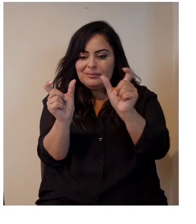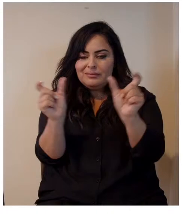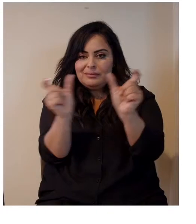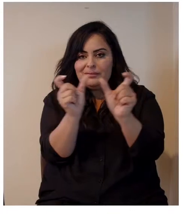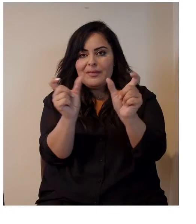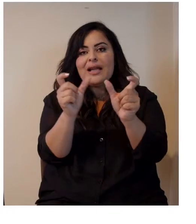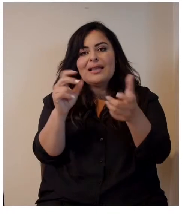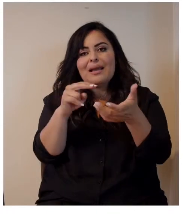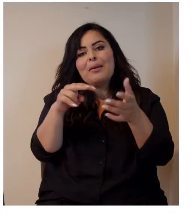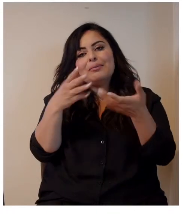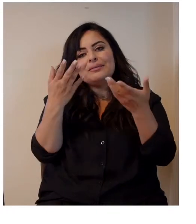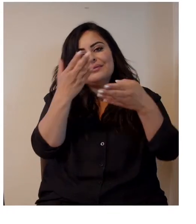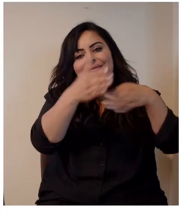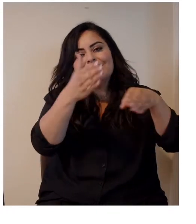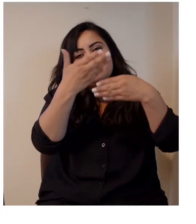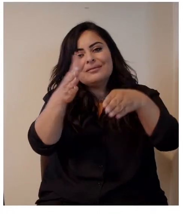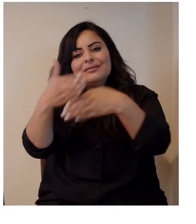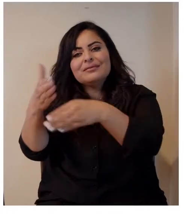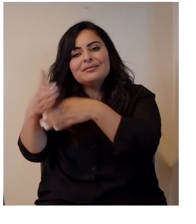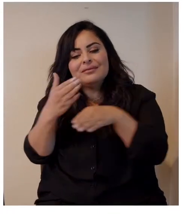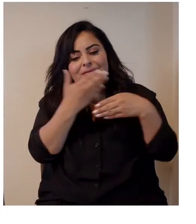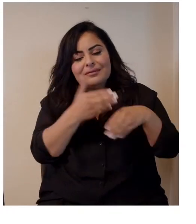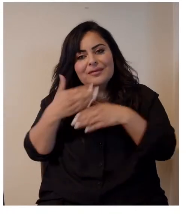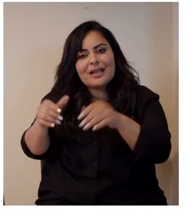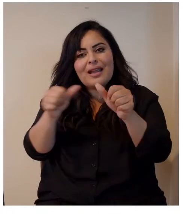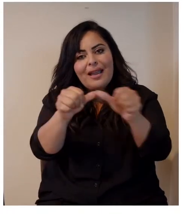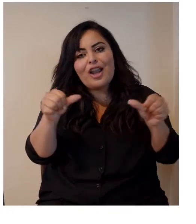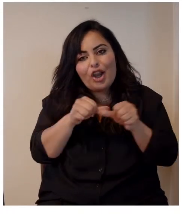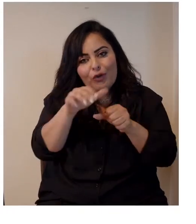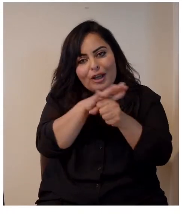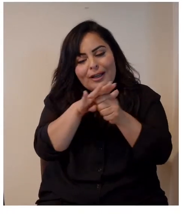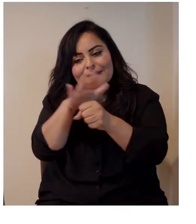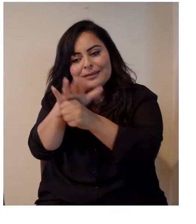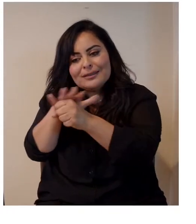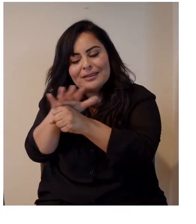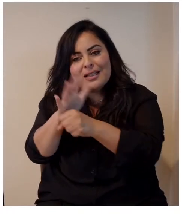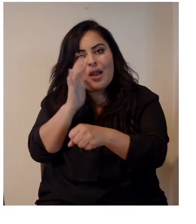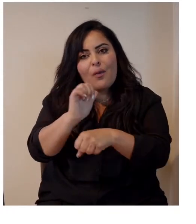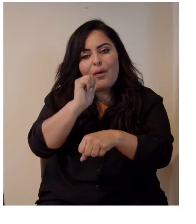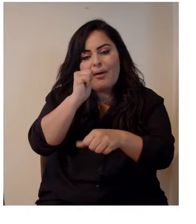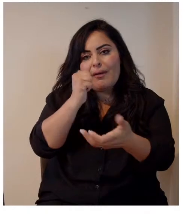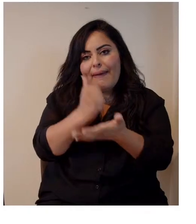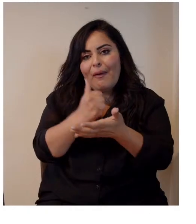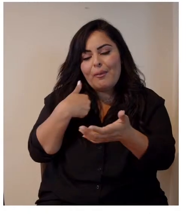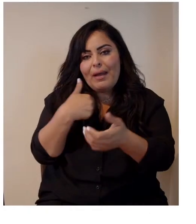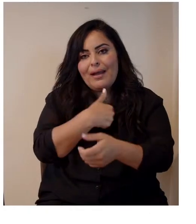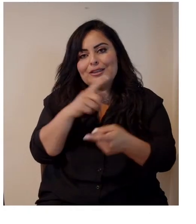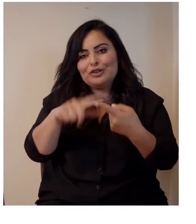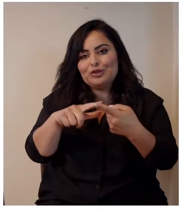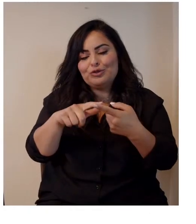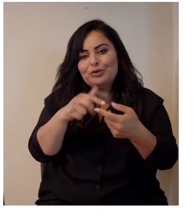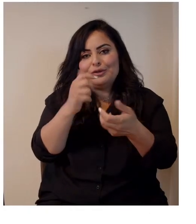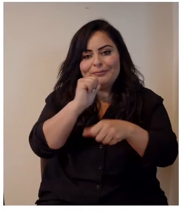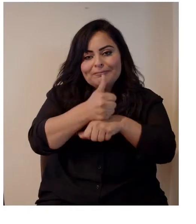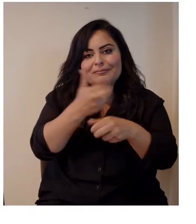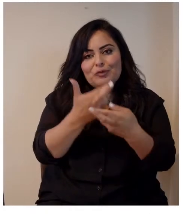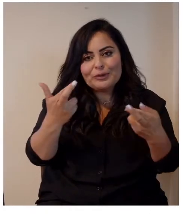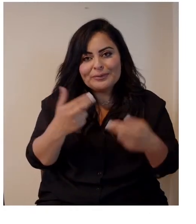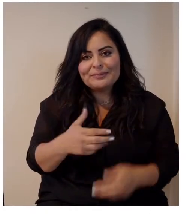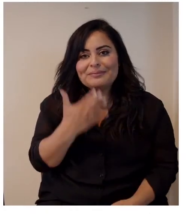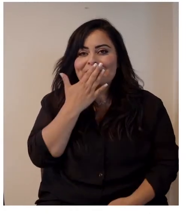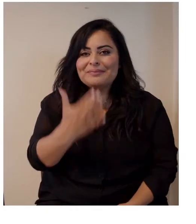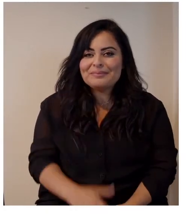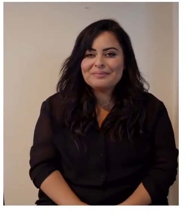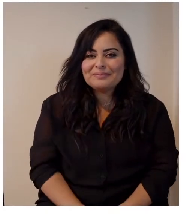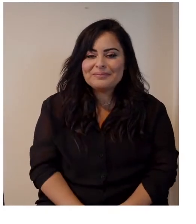for. They break the map up into concise geographic areas that allow us to implement suppression effectively. So that's it. Thank